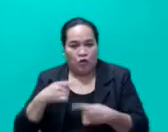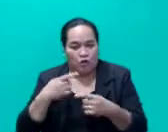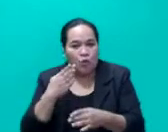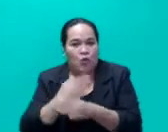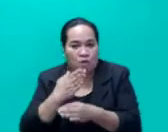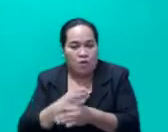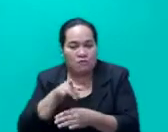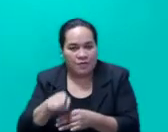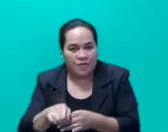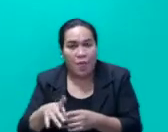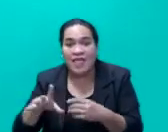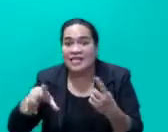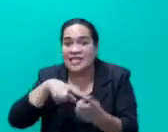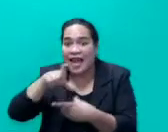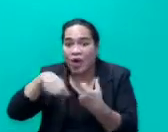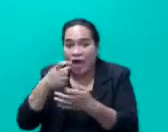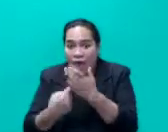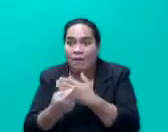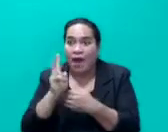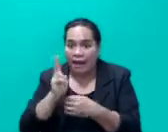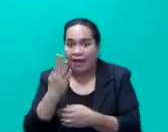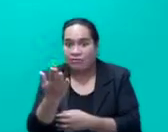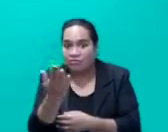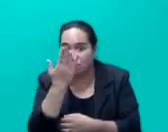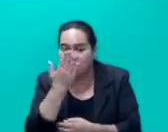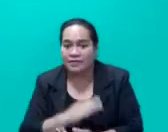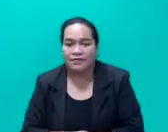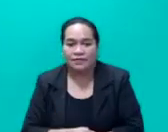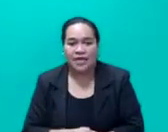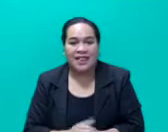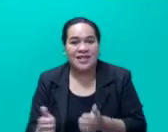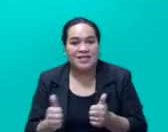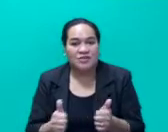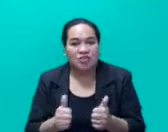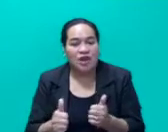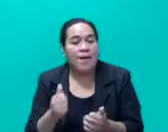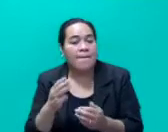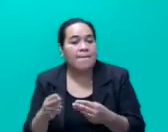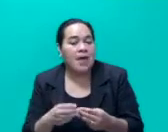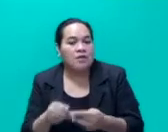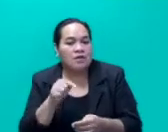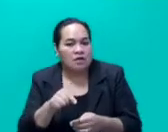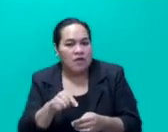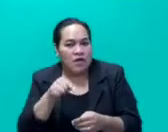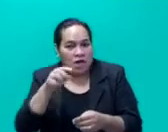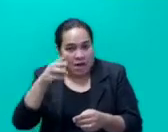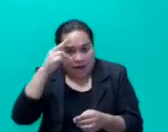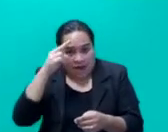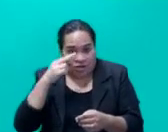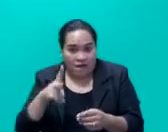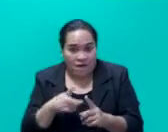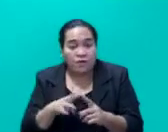the cyclone season is approaching once again. The administration and management of the National Domestic Violence Toll-Free